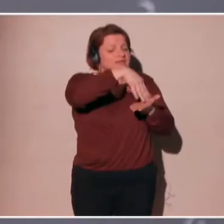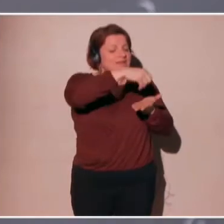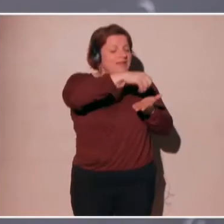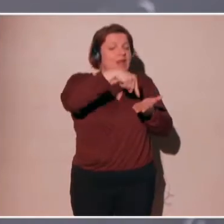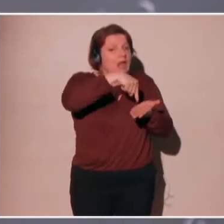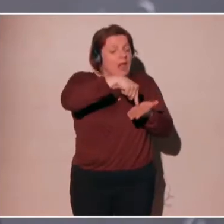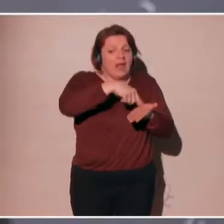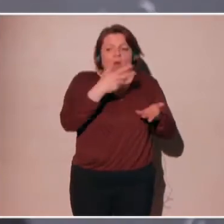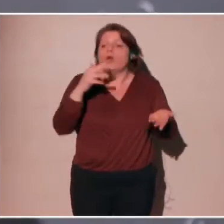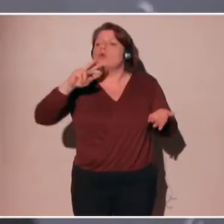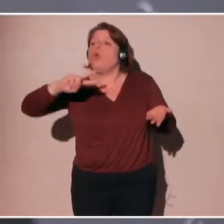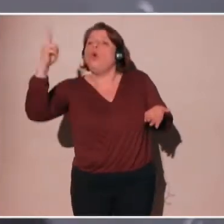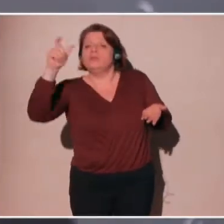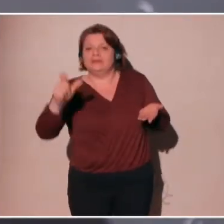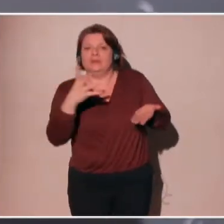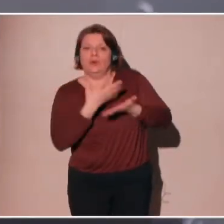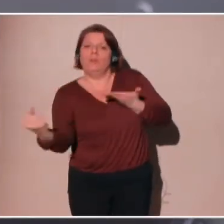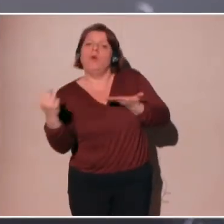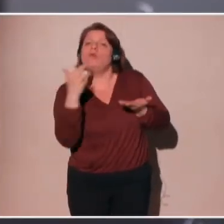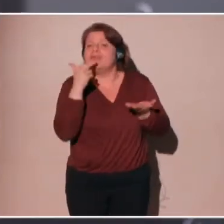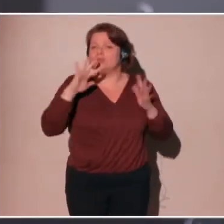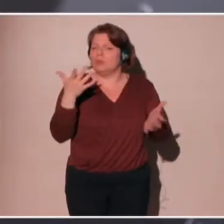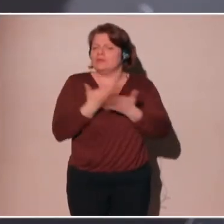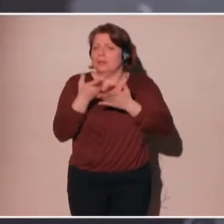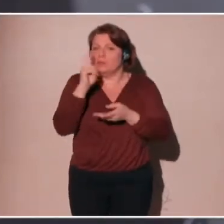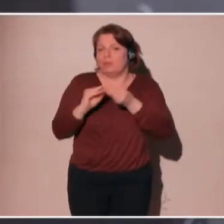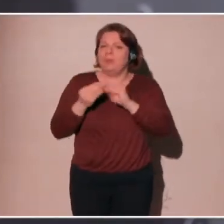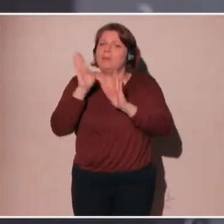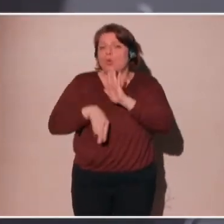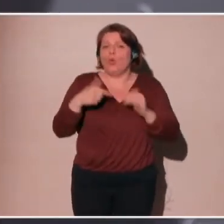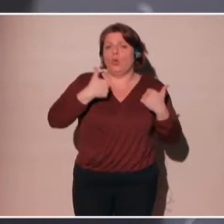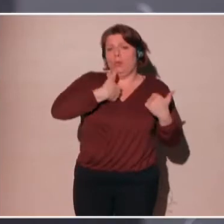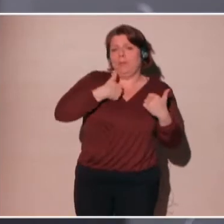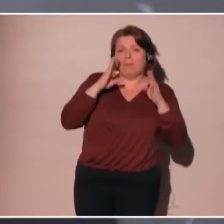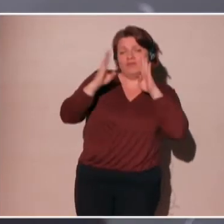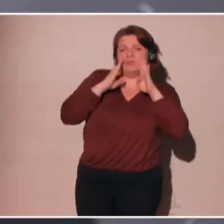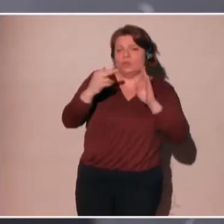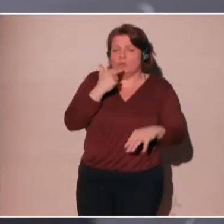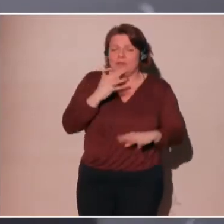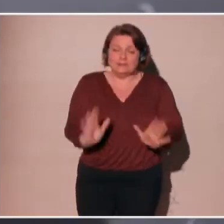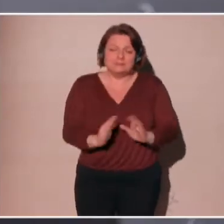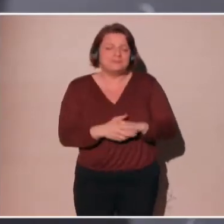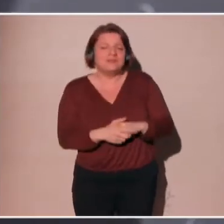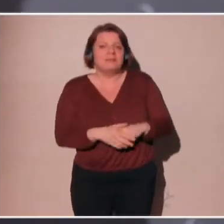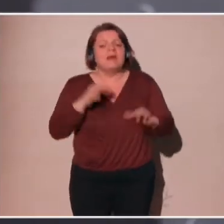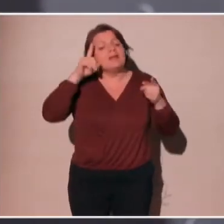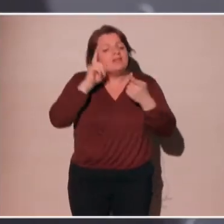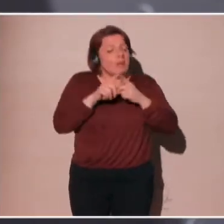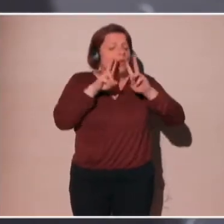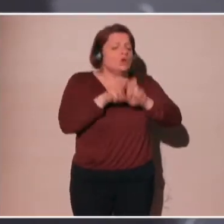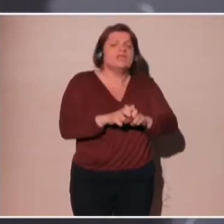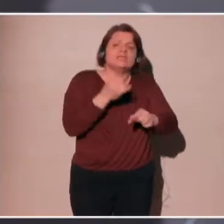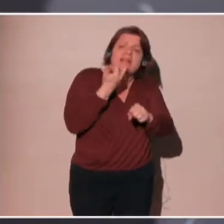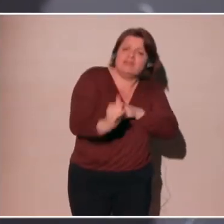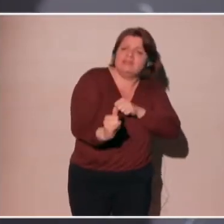it's a problem of data used by others and more than by Facebook. But this may come as a surprise to you, but